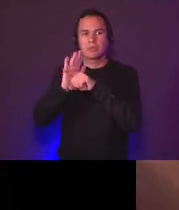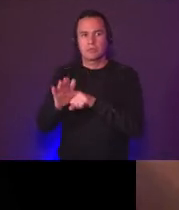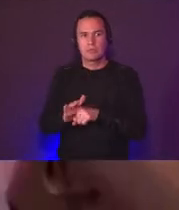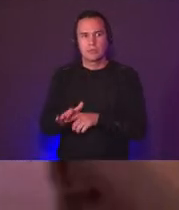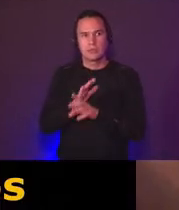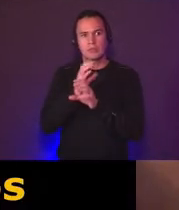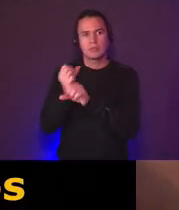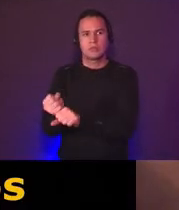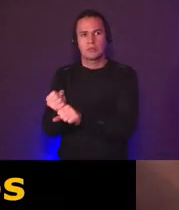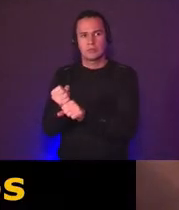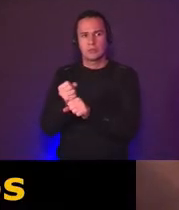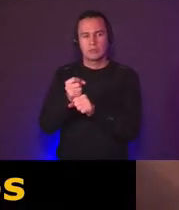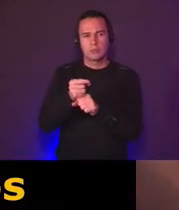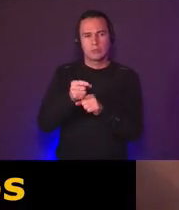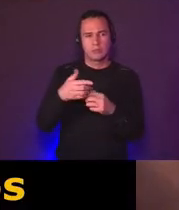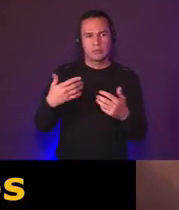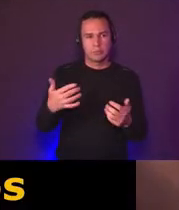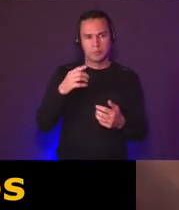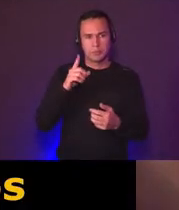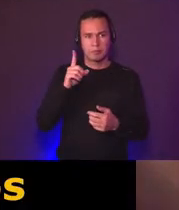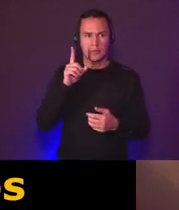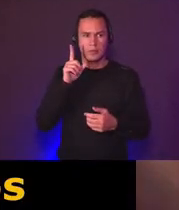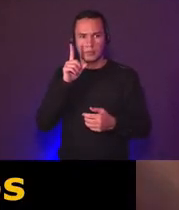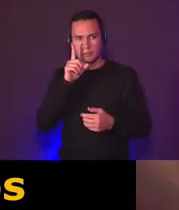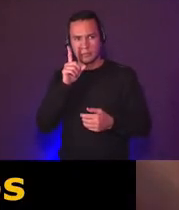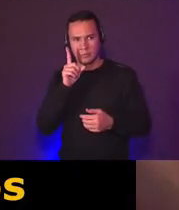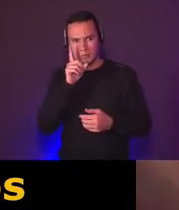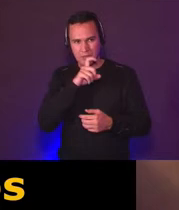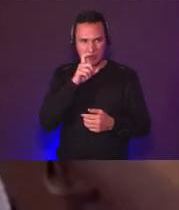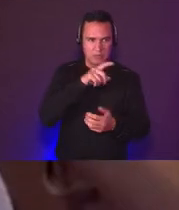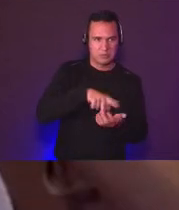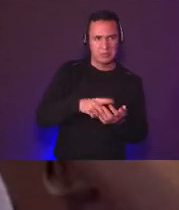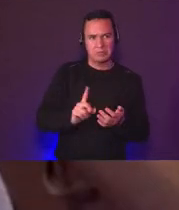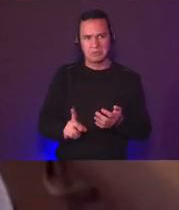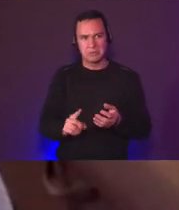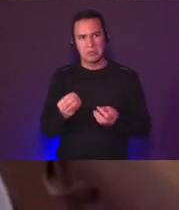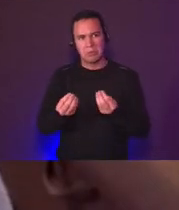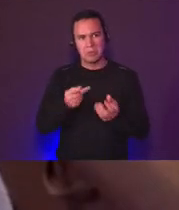error. And it truly it brought these concepts